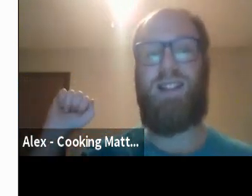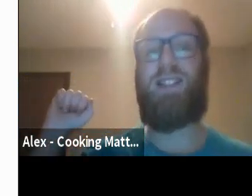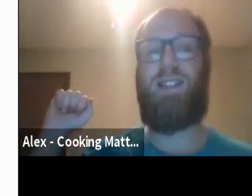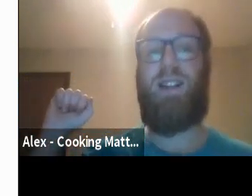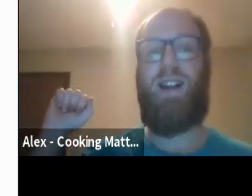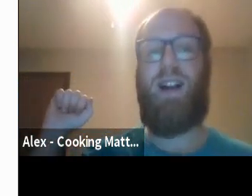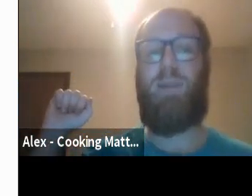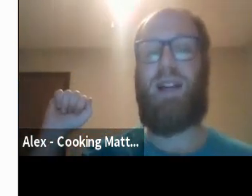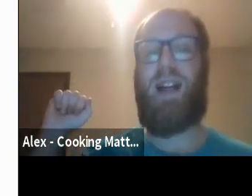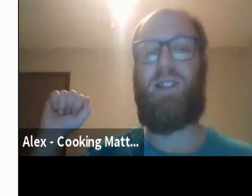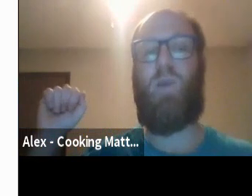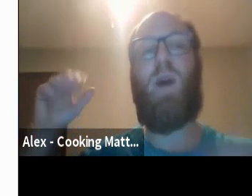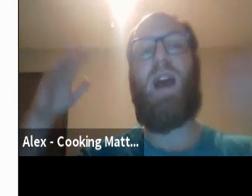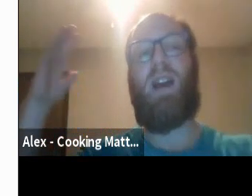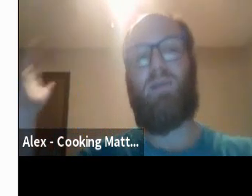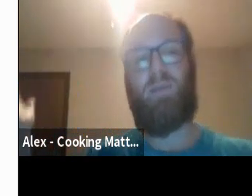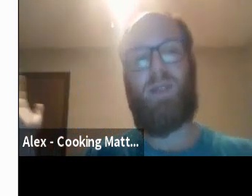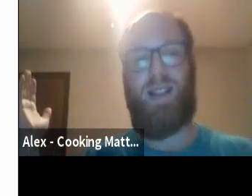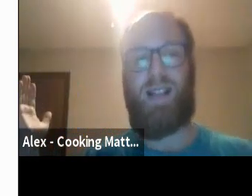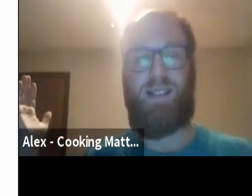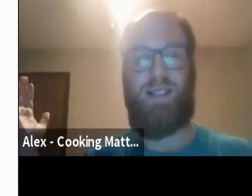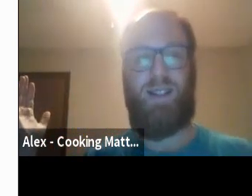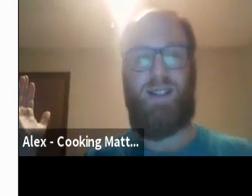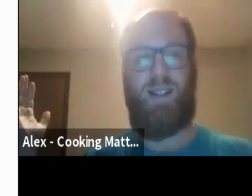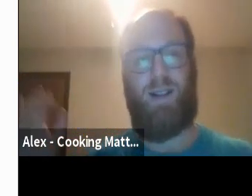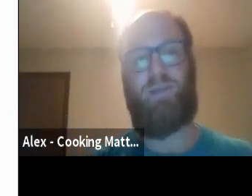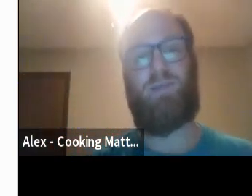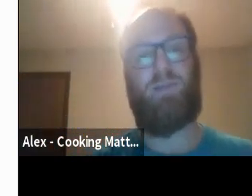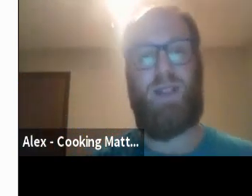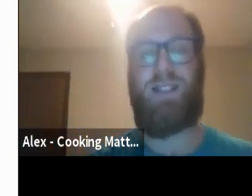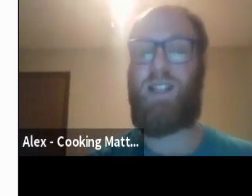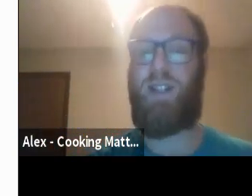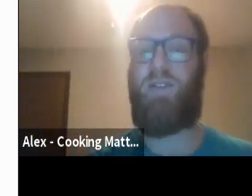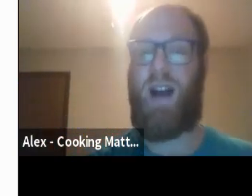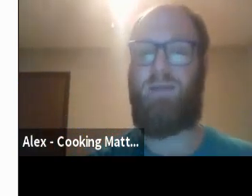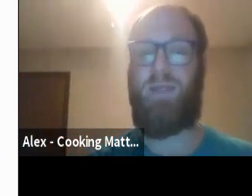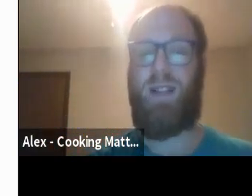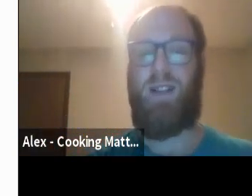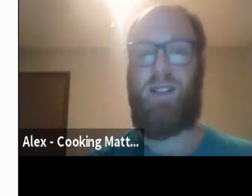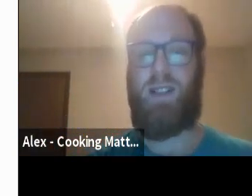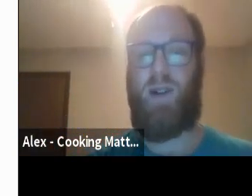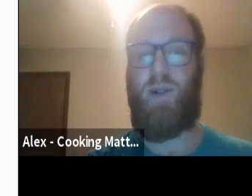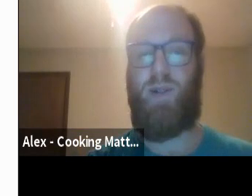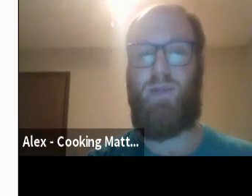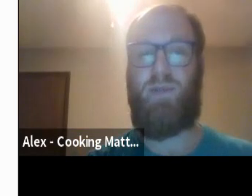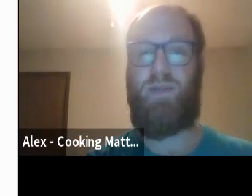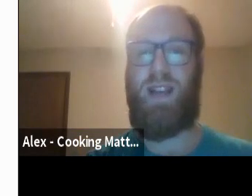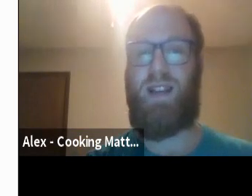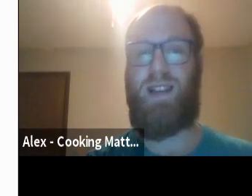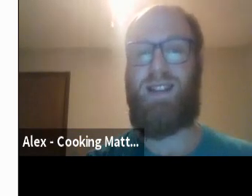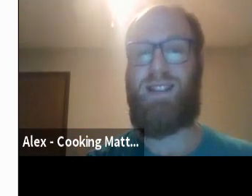and delicious, but it has way less unsaturated fat.